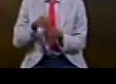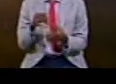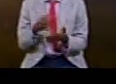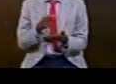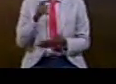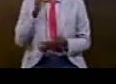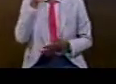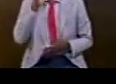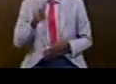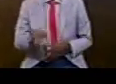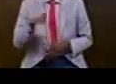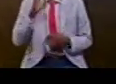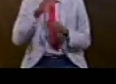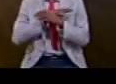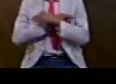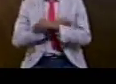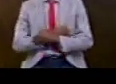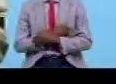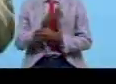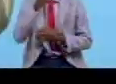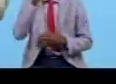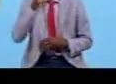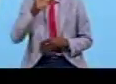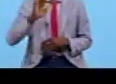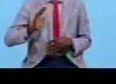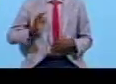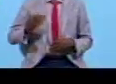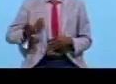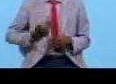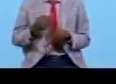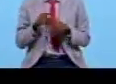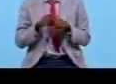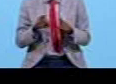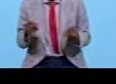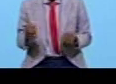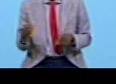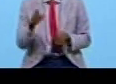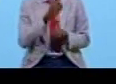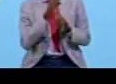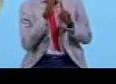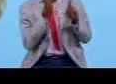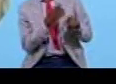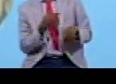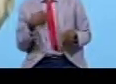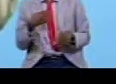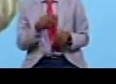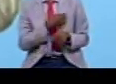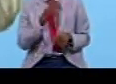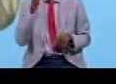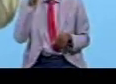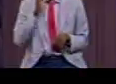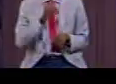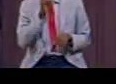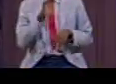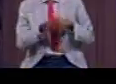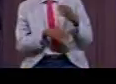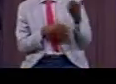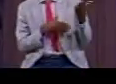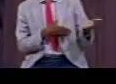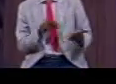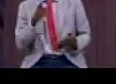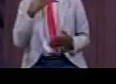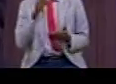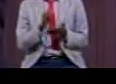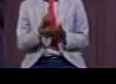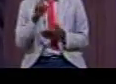find rest for your souls. But they said, will not walk therein. You say you are born again. You say